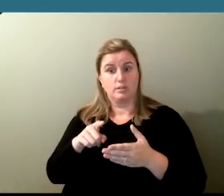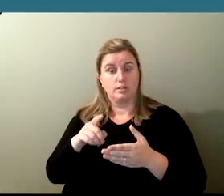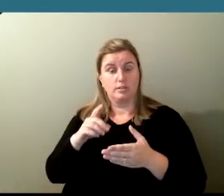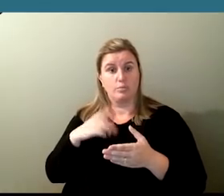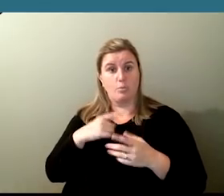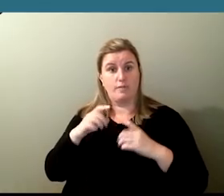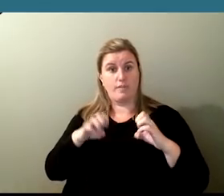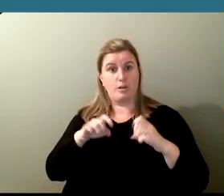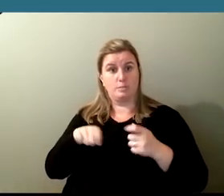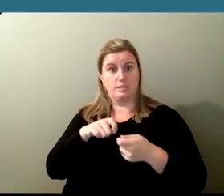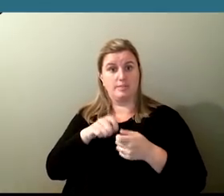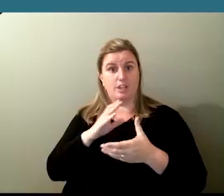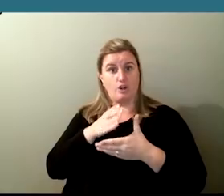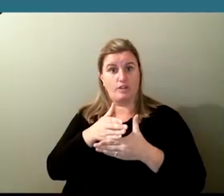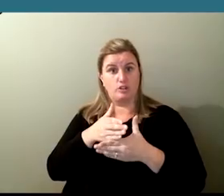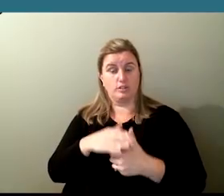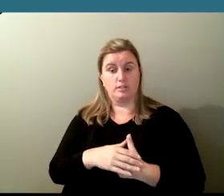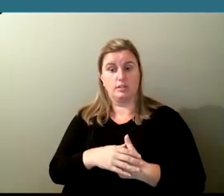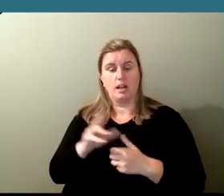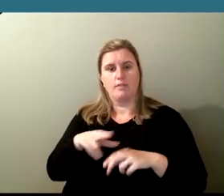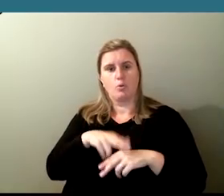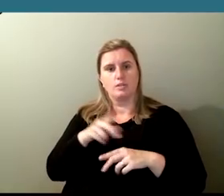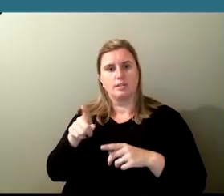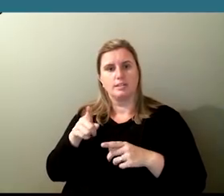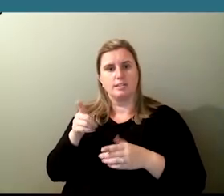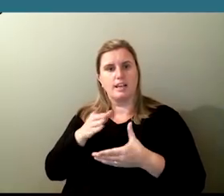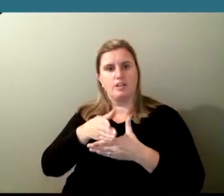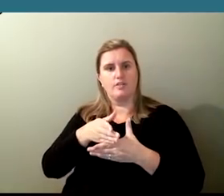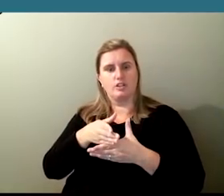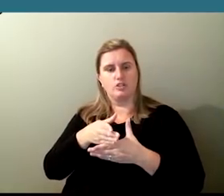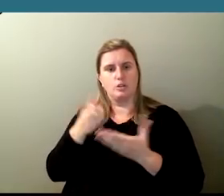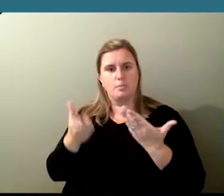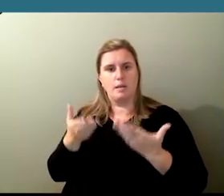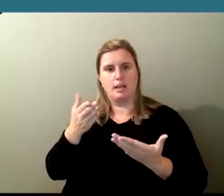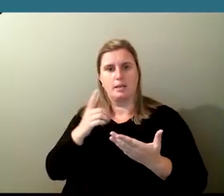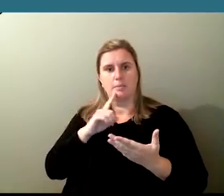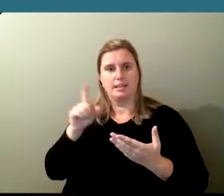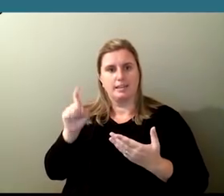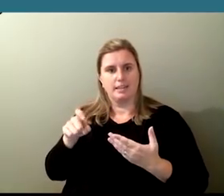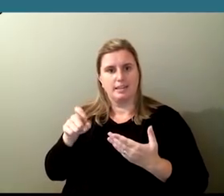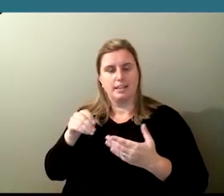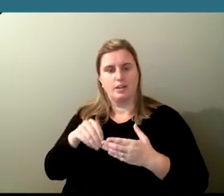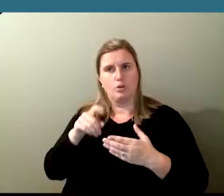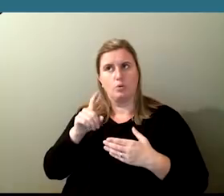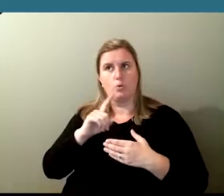interventions, and of course, these interventions may be needed in order